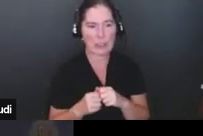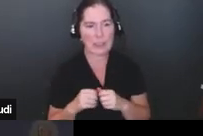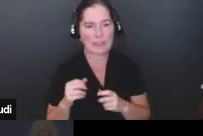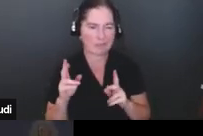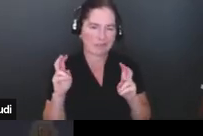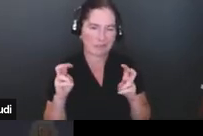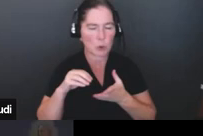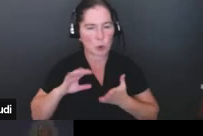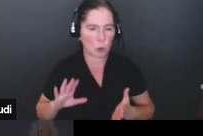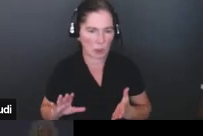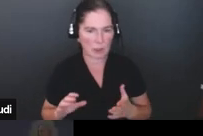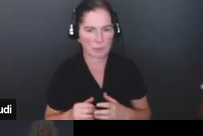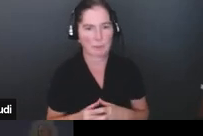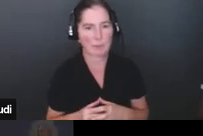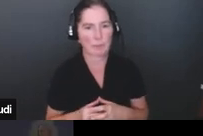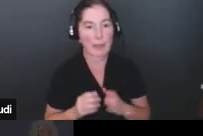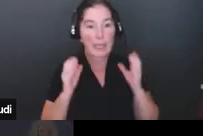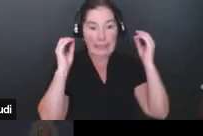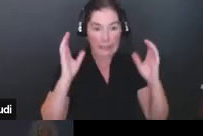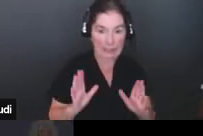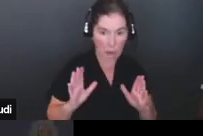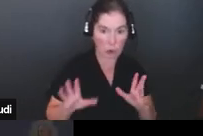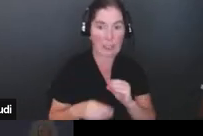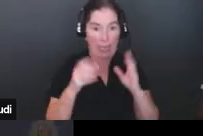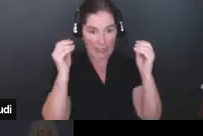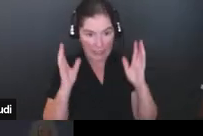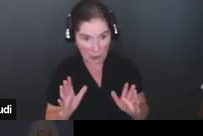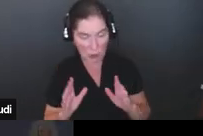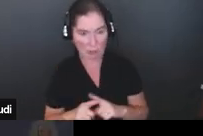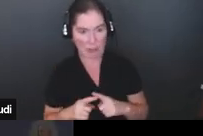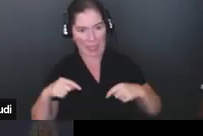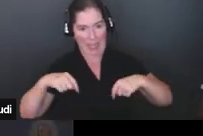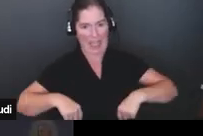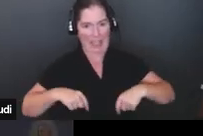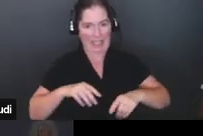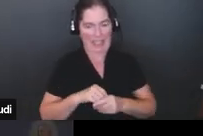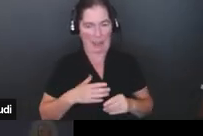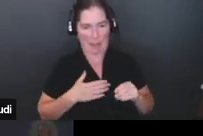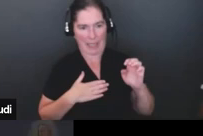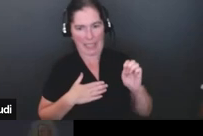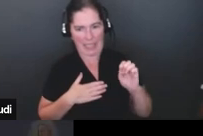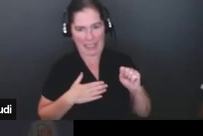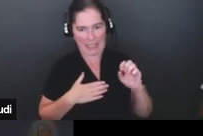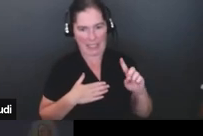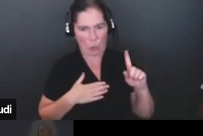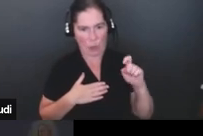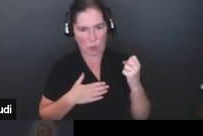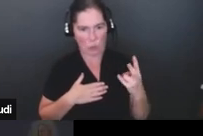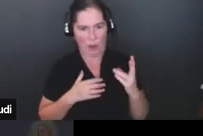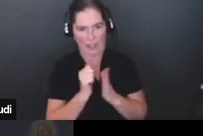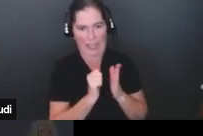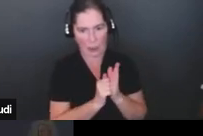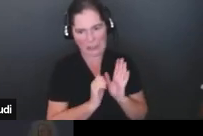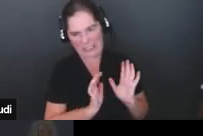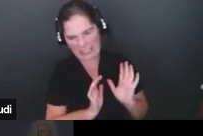student. I can go into teachers and add teachers, but unfortunately this is in my ESD 112 account. So I'm going to pick a person that